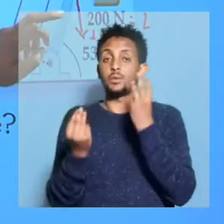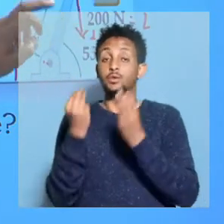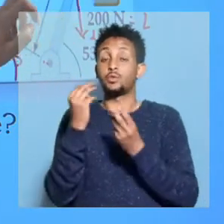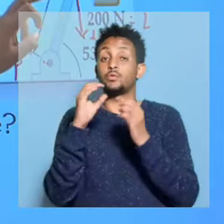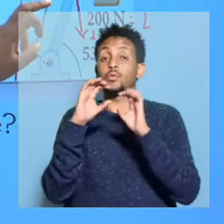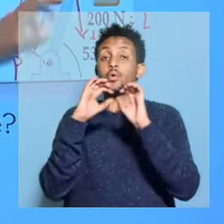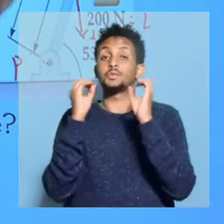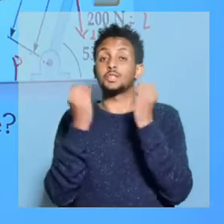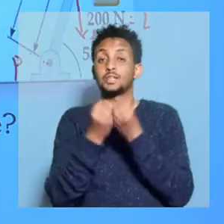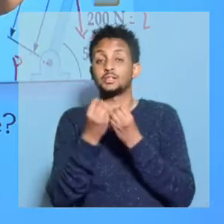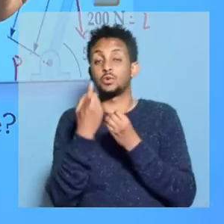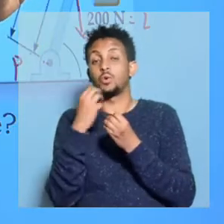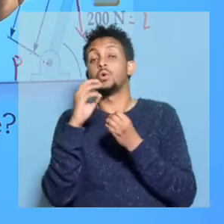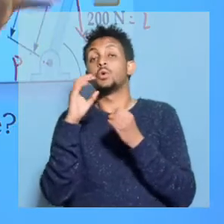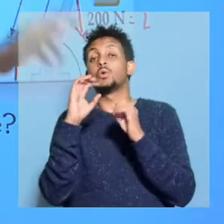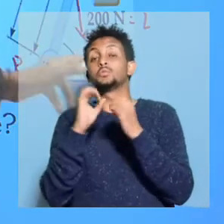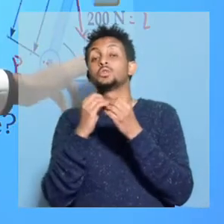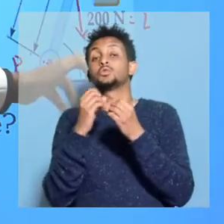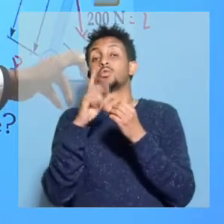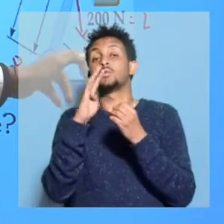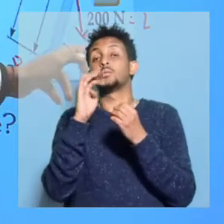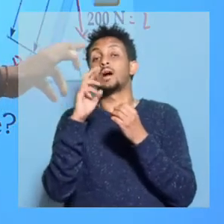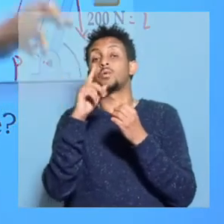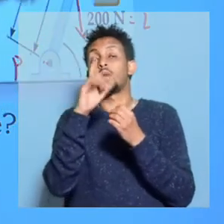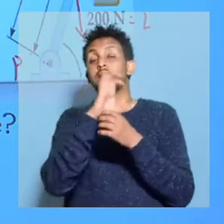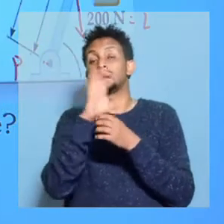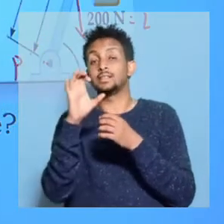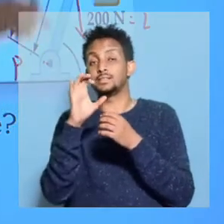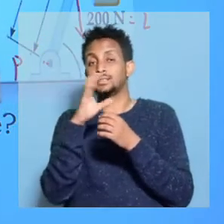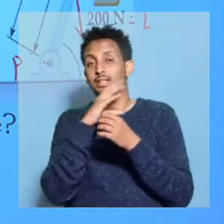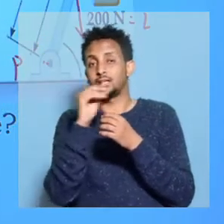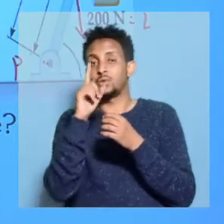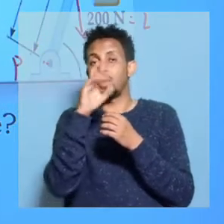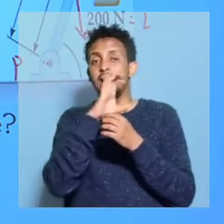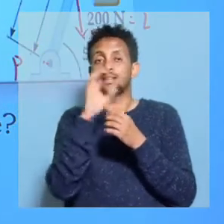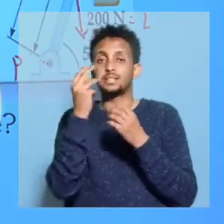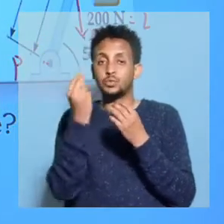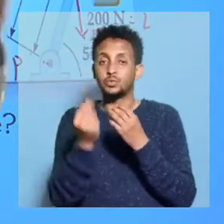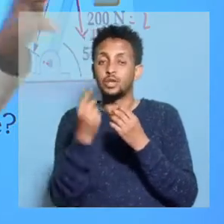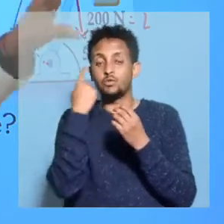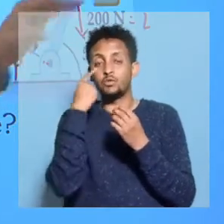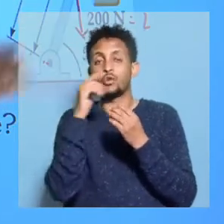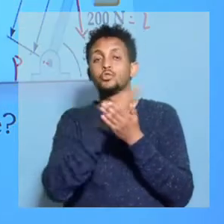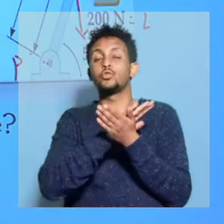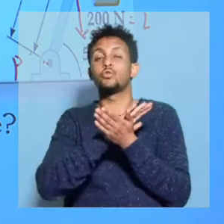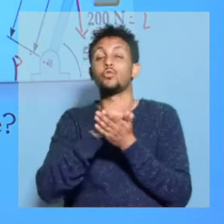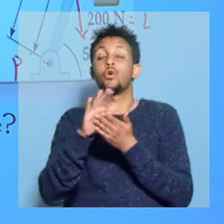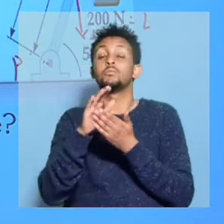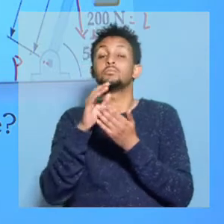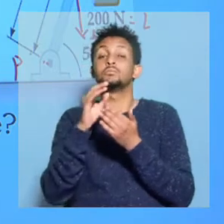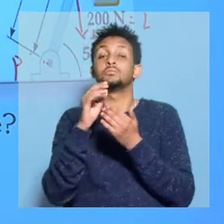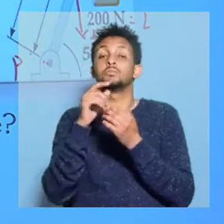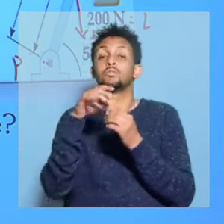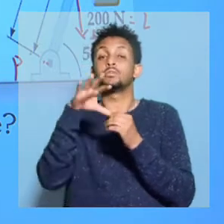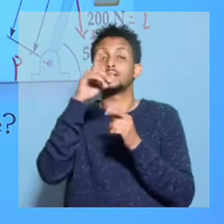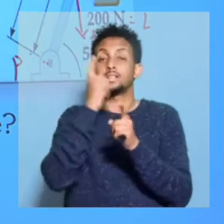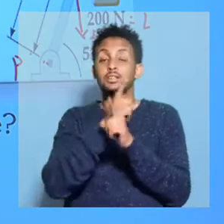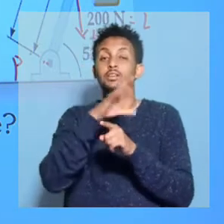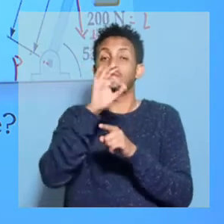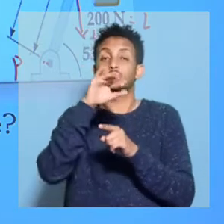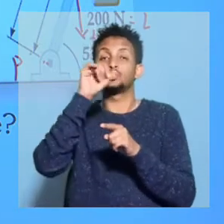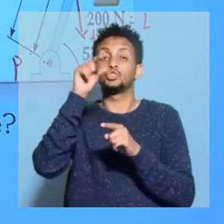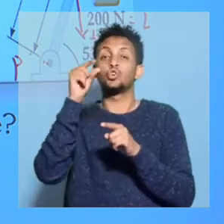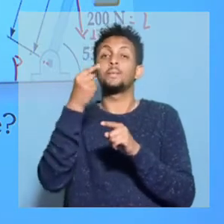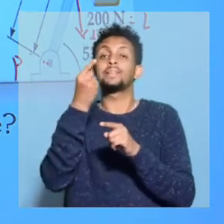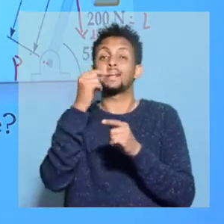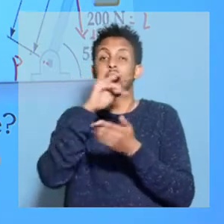of the object, or the weight of the bar, is 100 Newton. And 100 Newton for a uniform object is exactly found at the